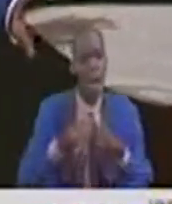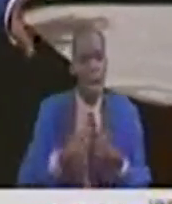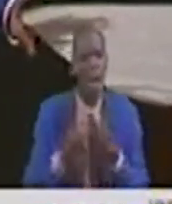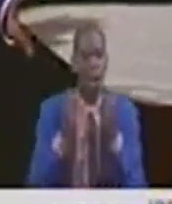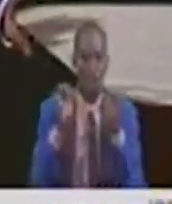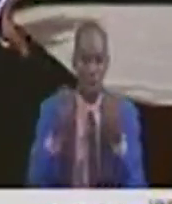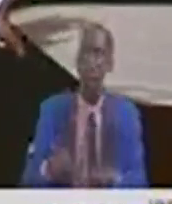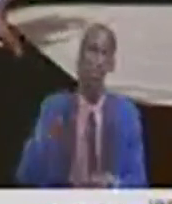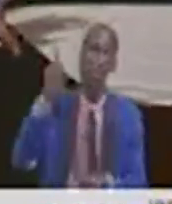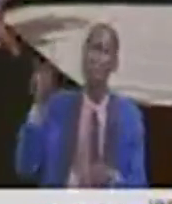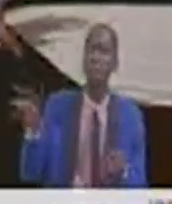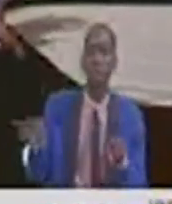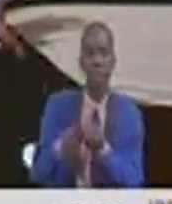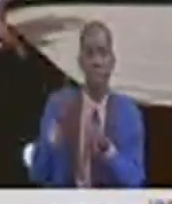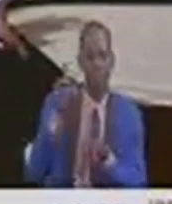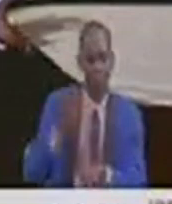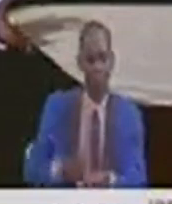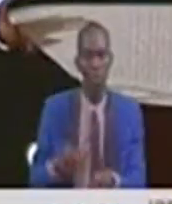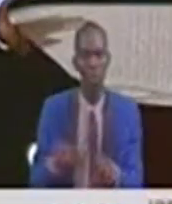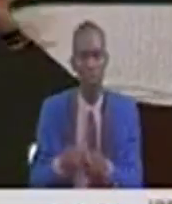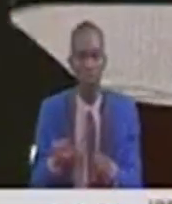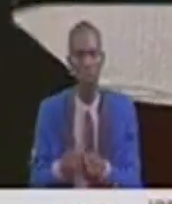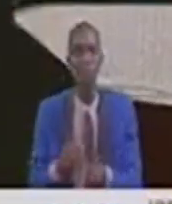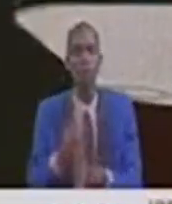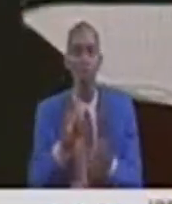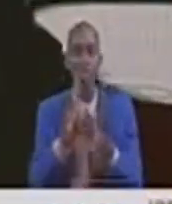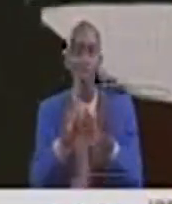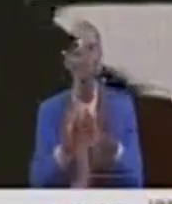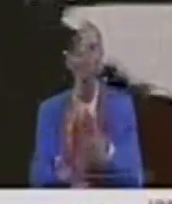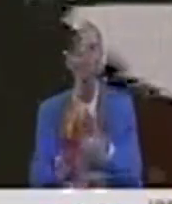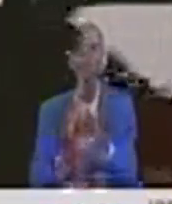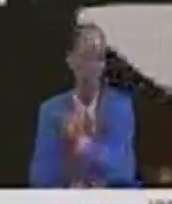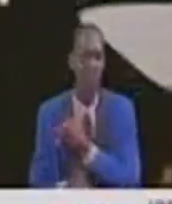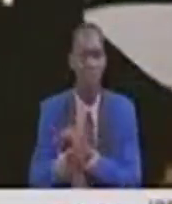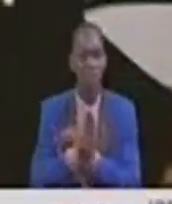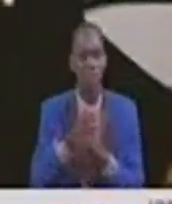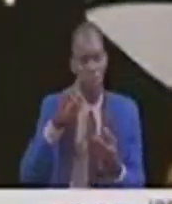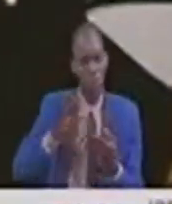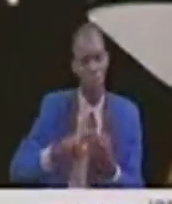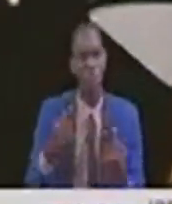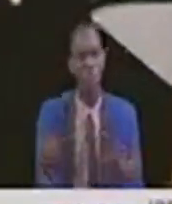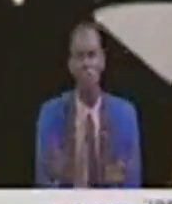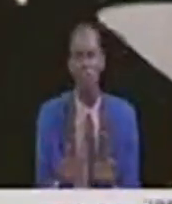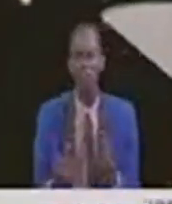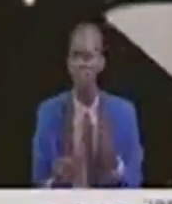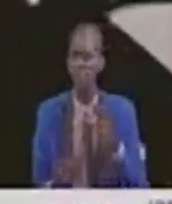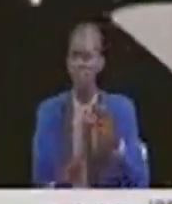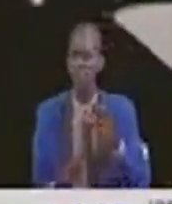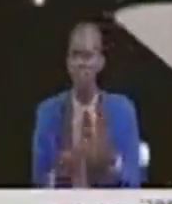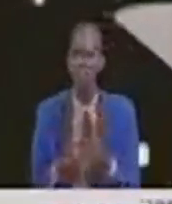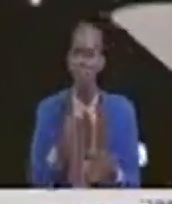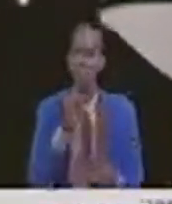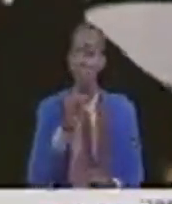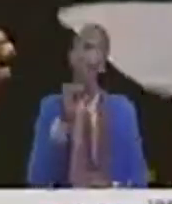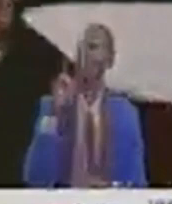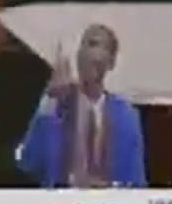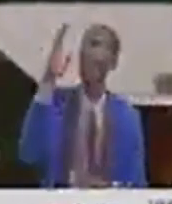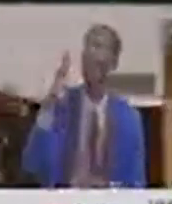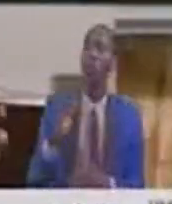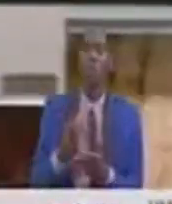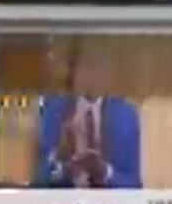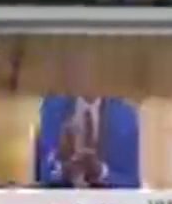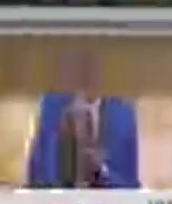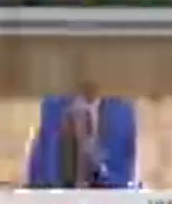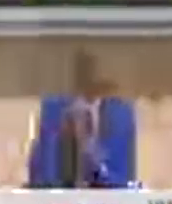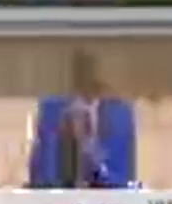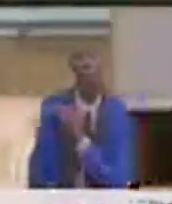among the young, among the old, anyone, anywhere? It is not God that tempts us. It says, let